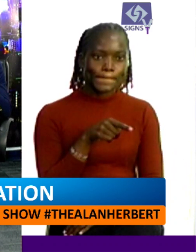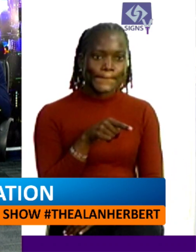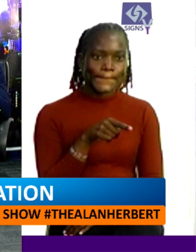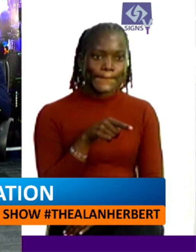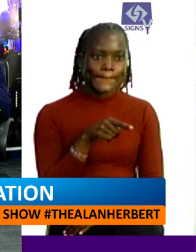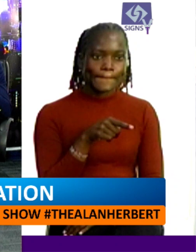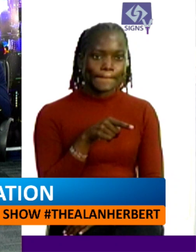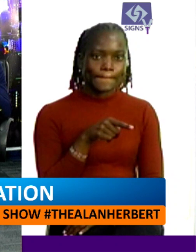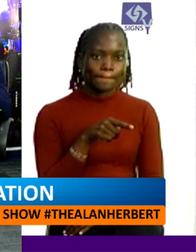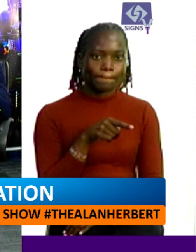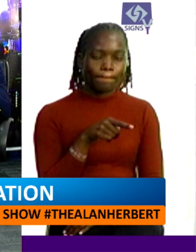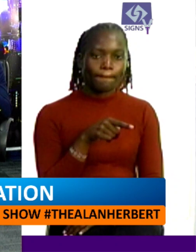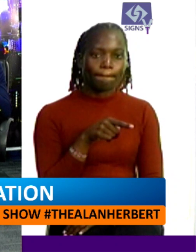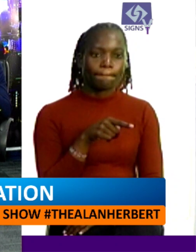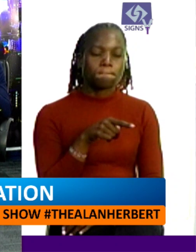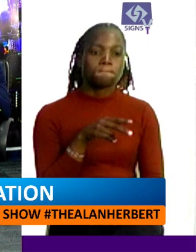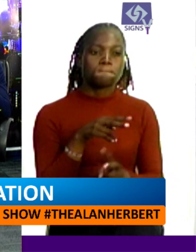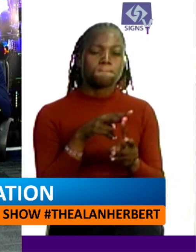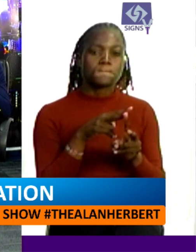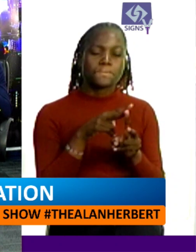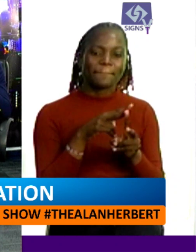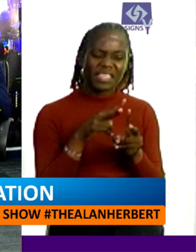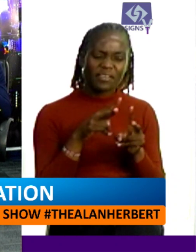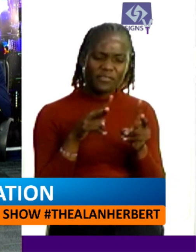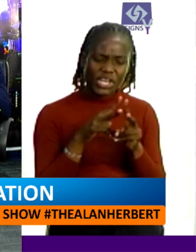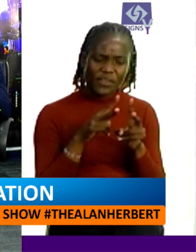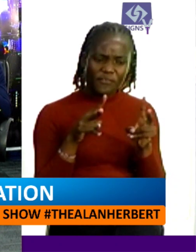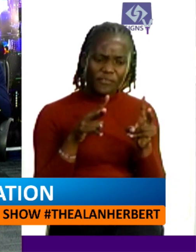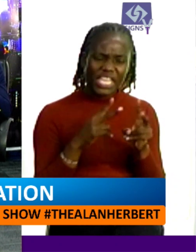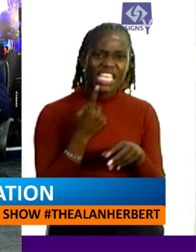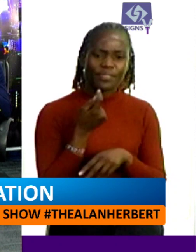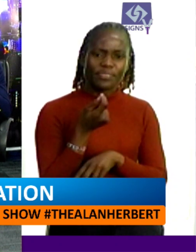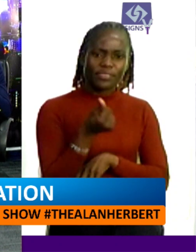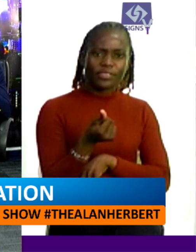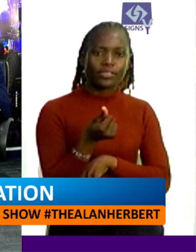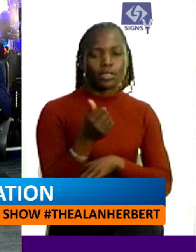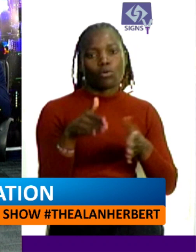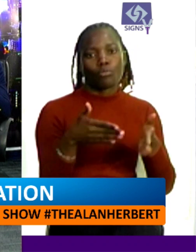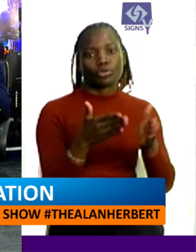a very rare chance for us to be part of the